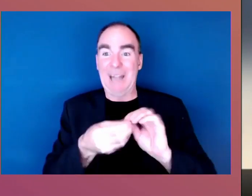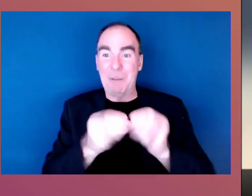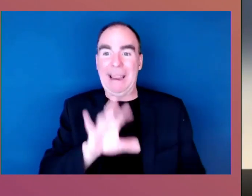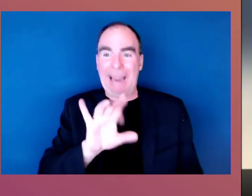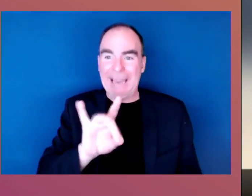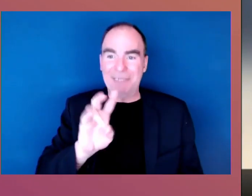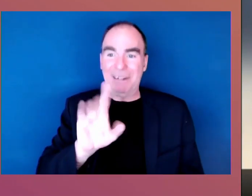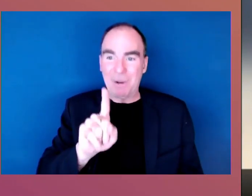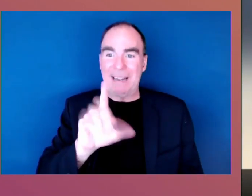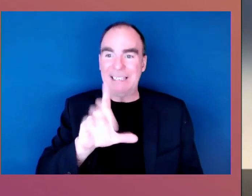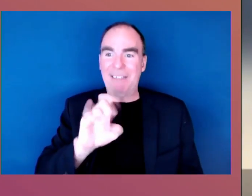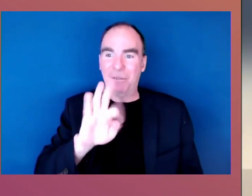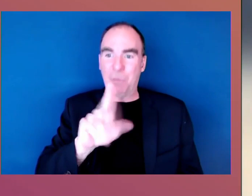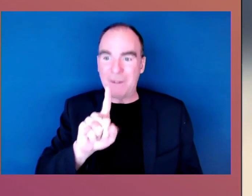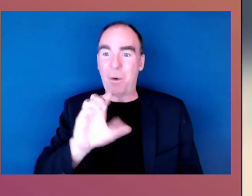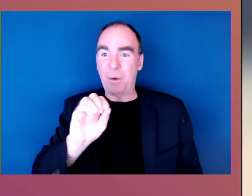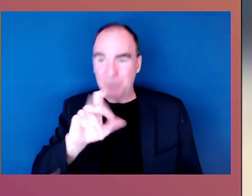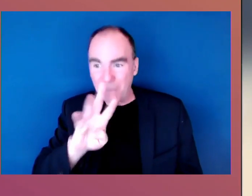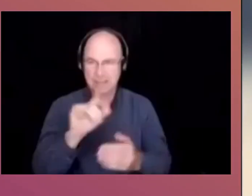87F1SF151C024F12914EF5491B. Drawing level dimmed button.